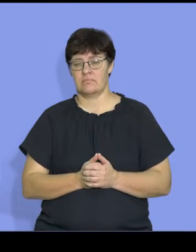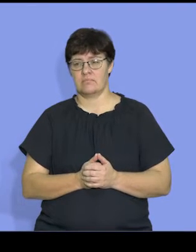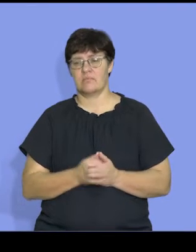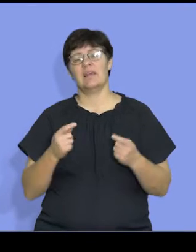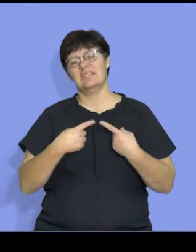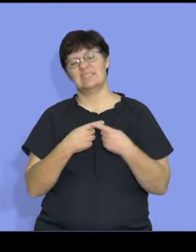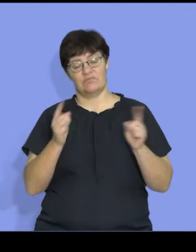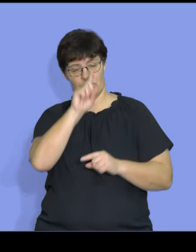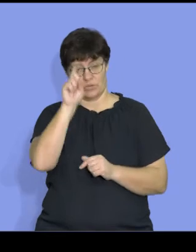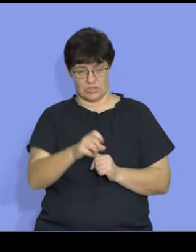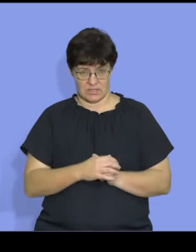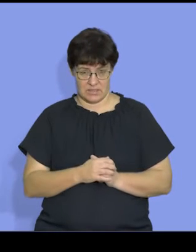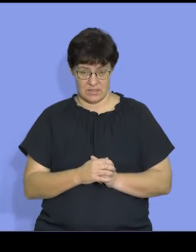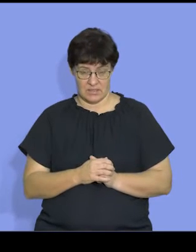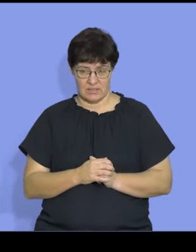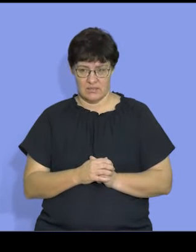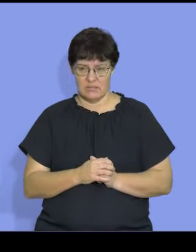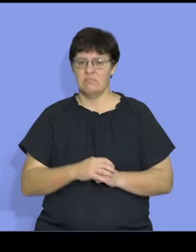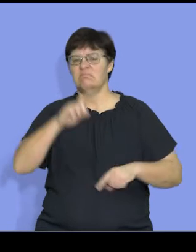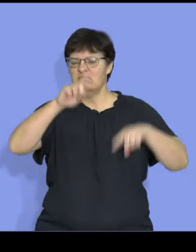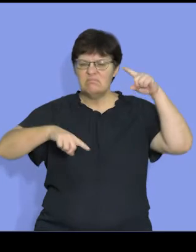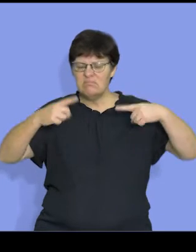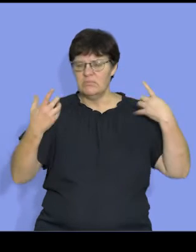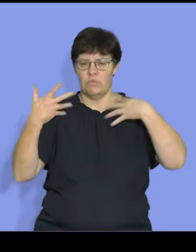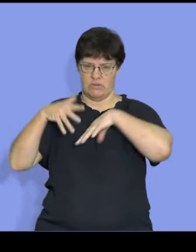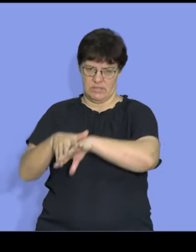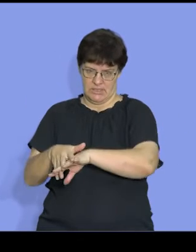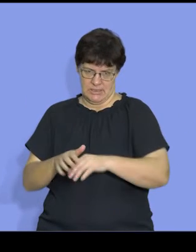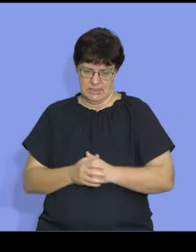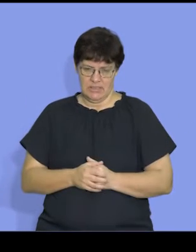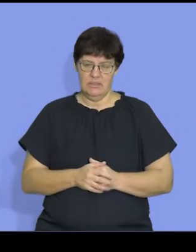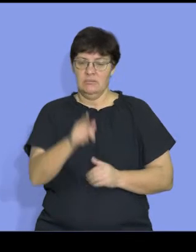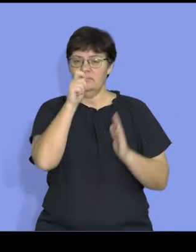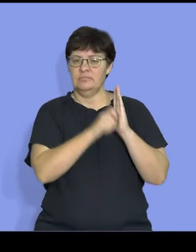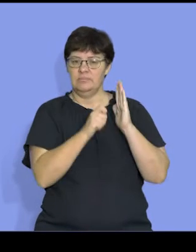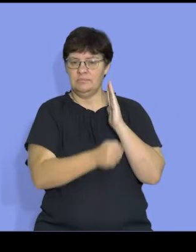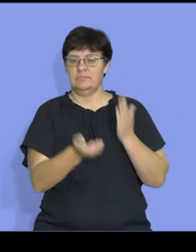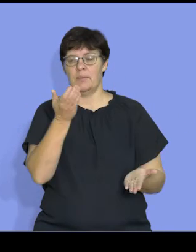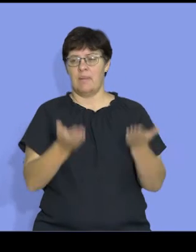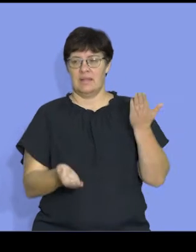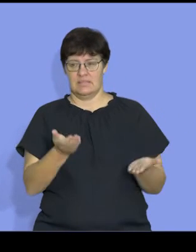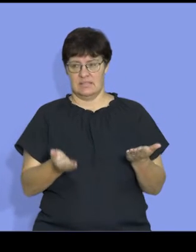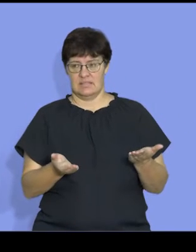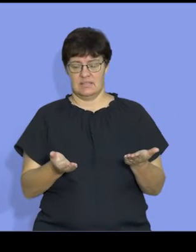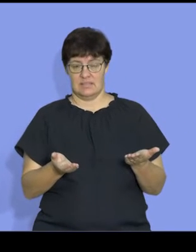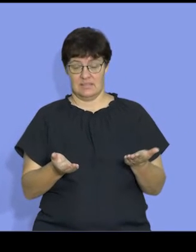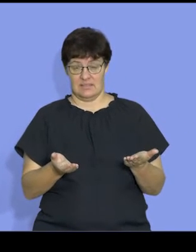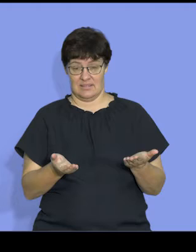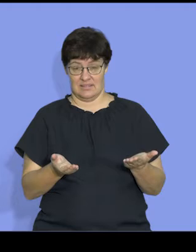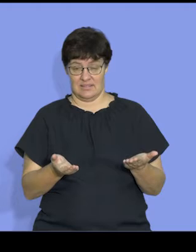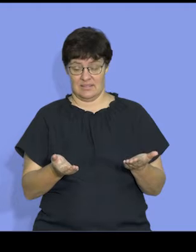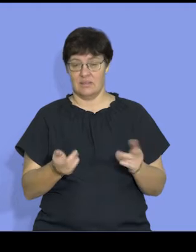different question that has to do with types of reactions, right? It says, write down a balanced equation of